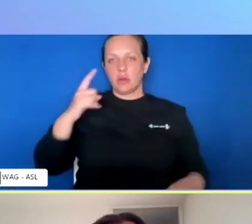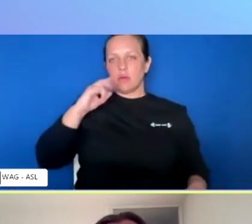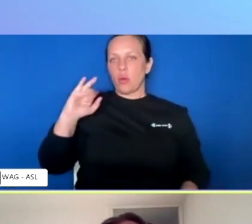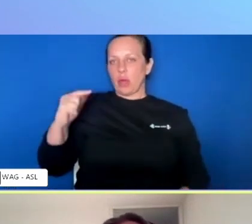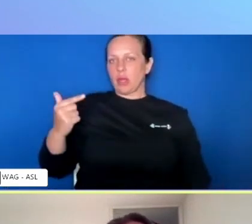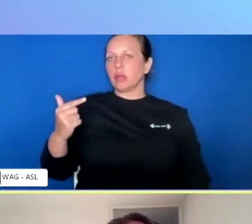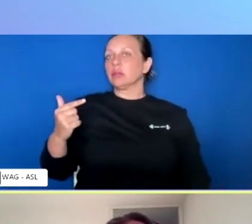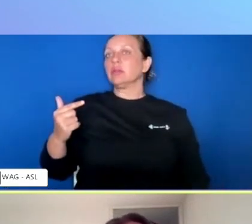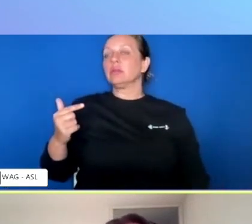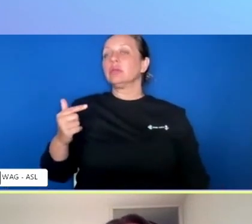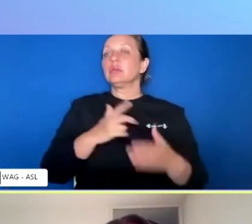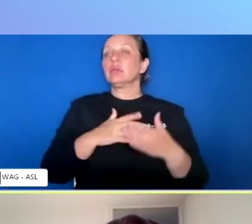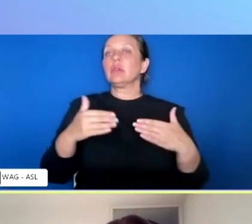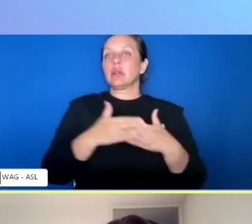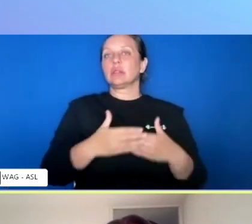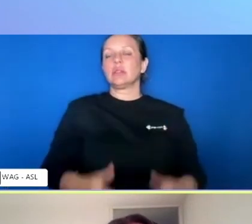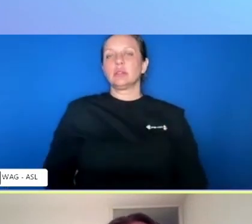Next slide.